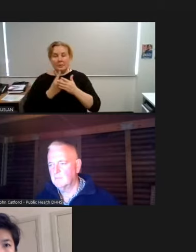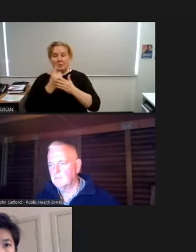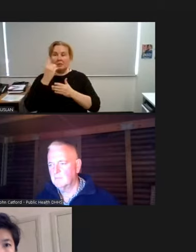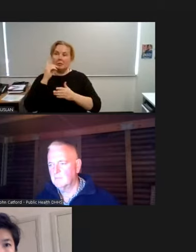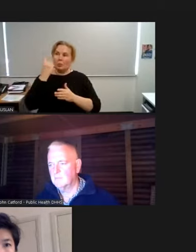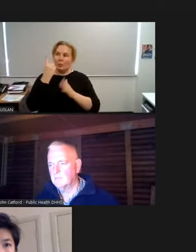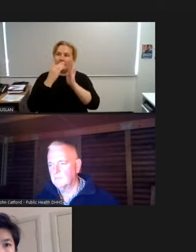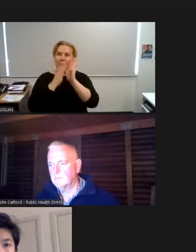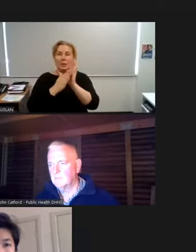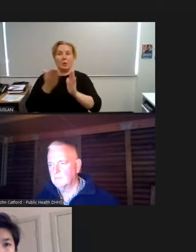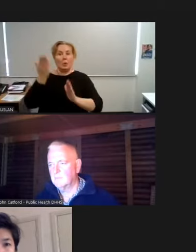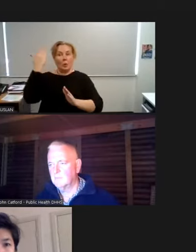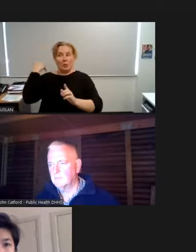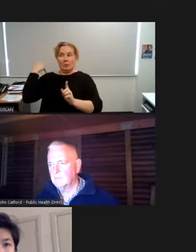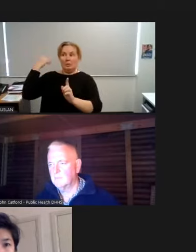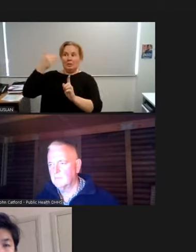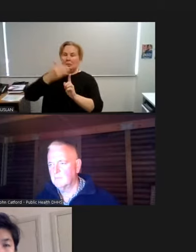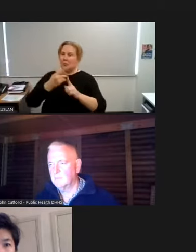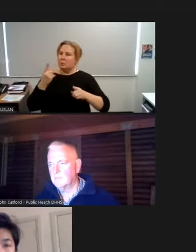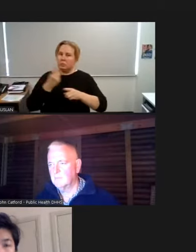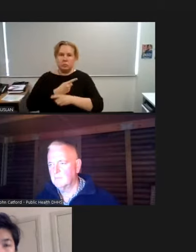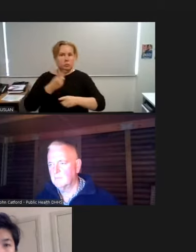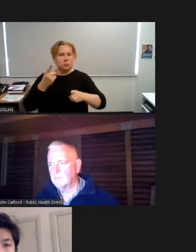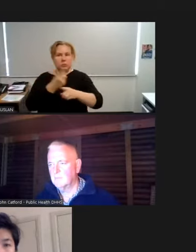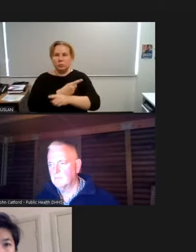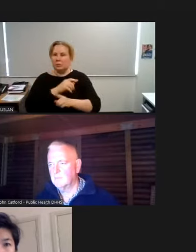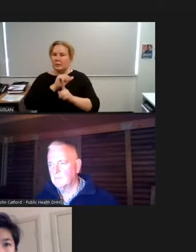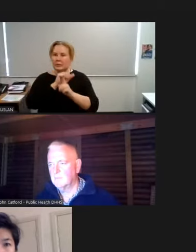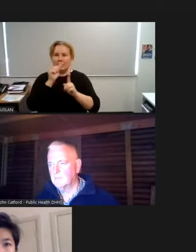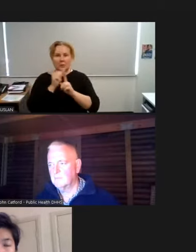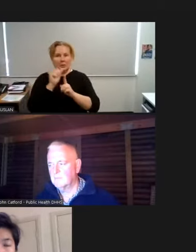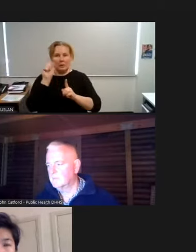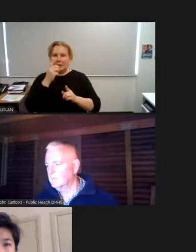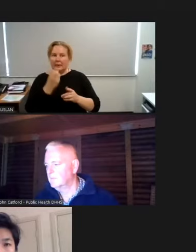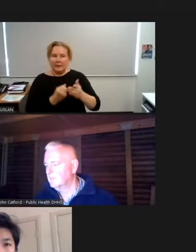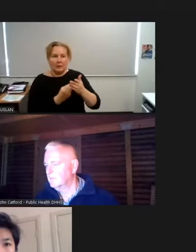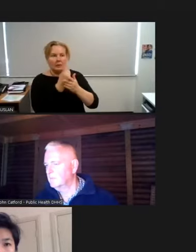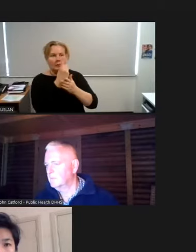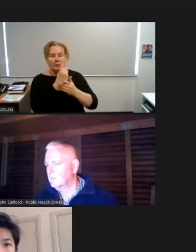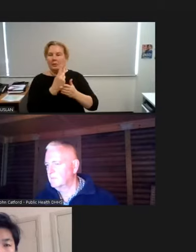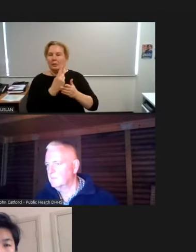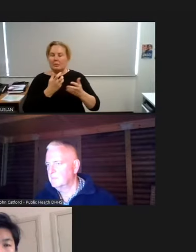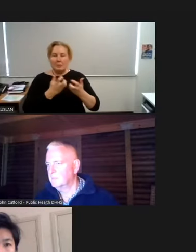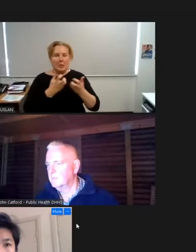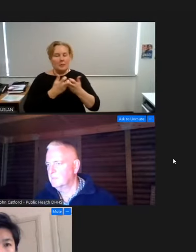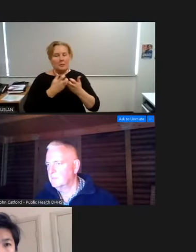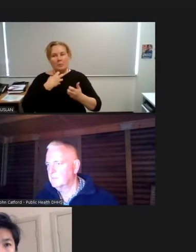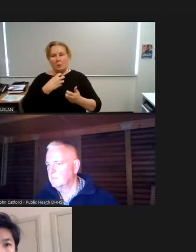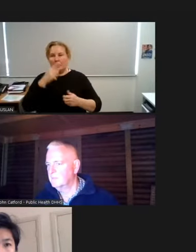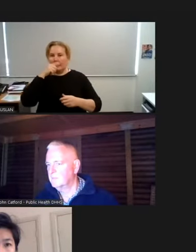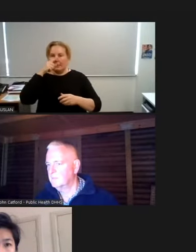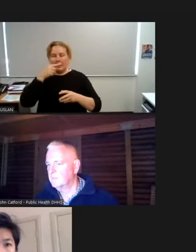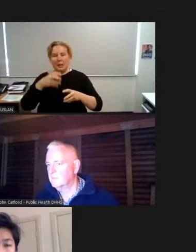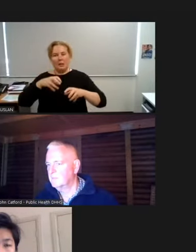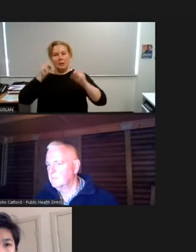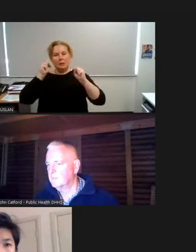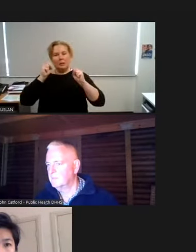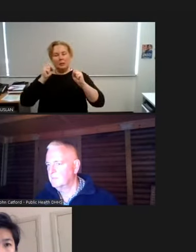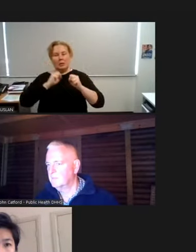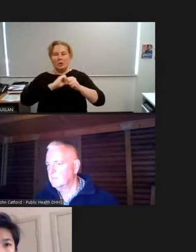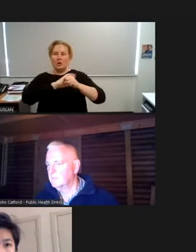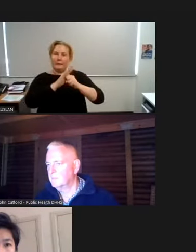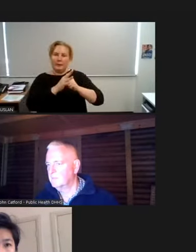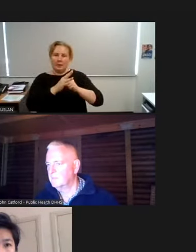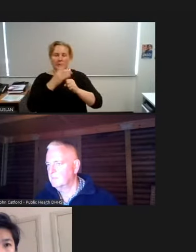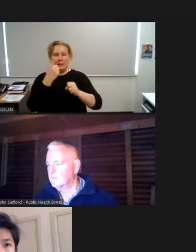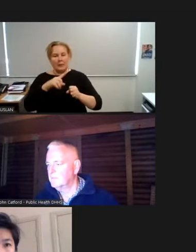significantly. We've had more confirmed cases and we now have a number of suburbs that are in lockdown. We know that this is really tough for so many